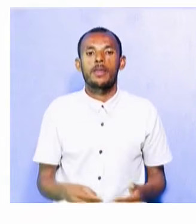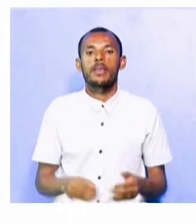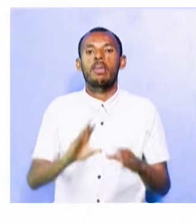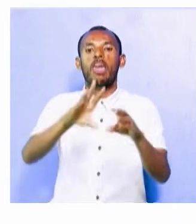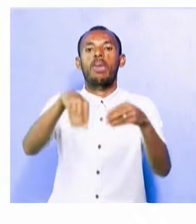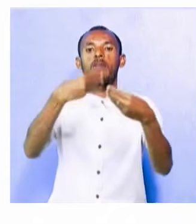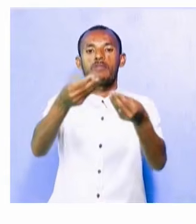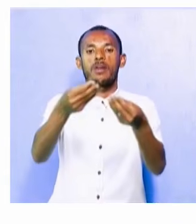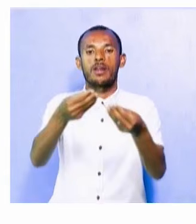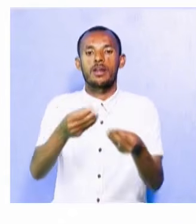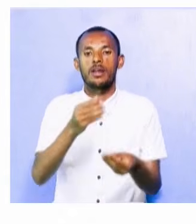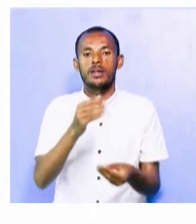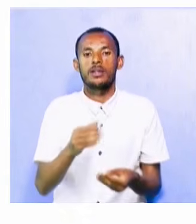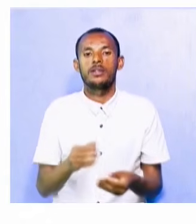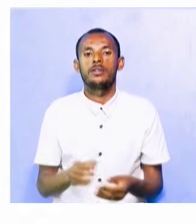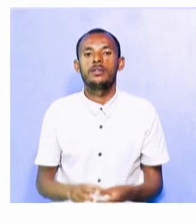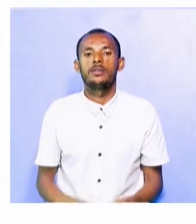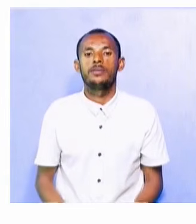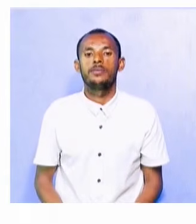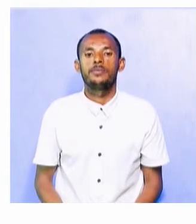given? It's given that